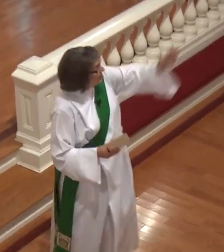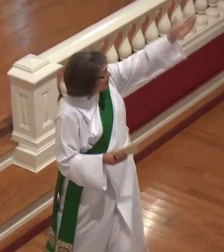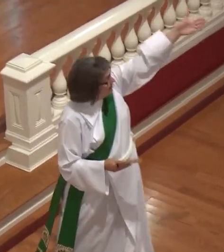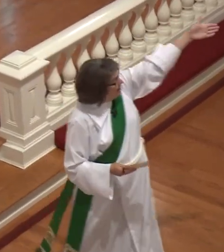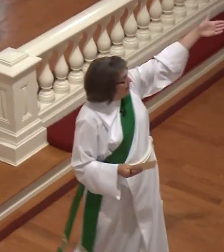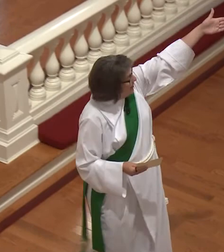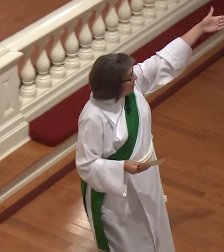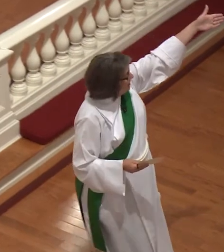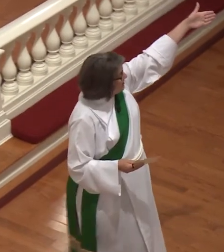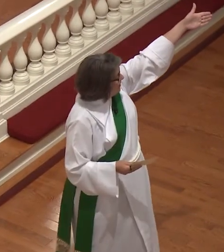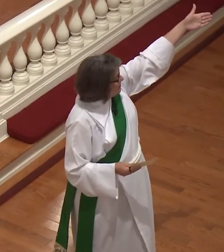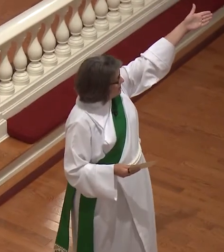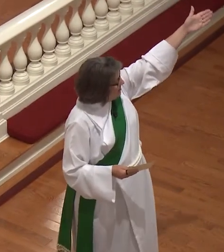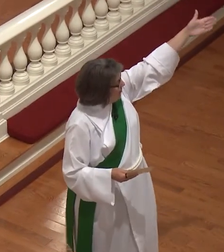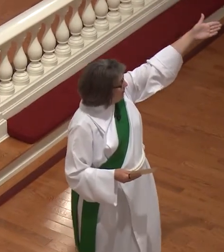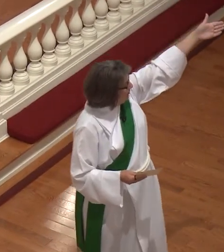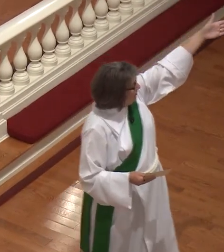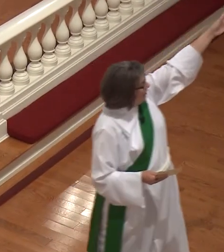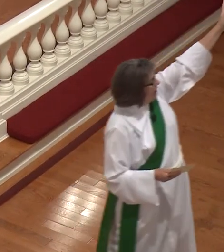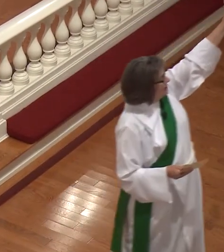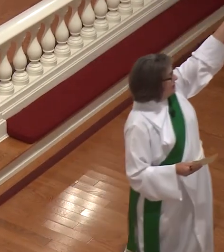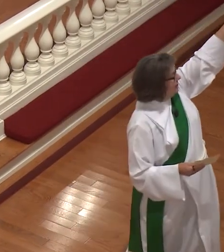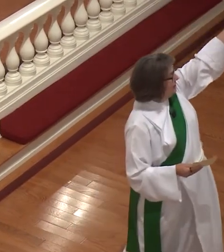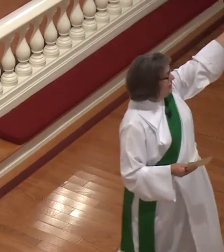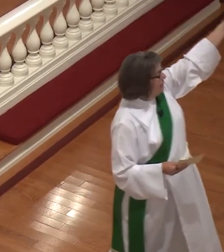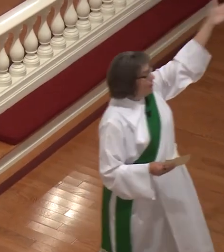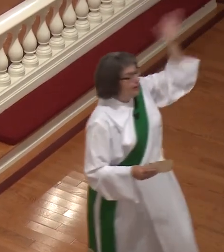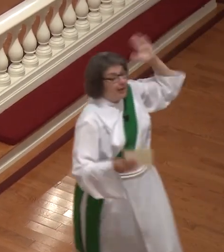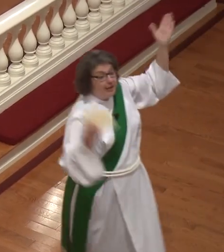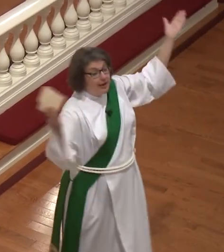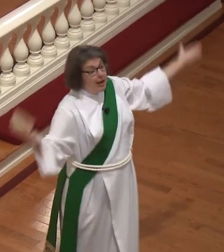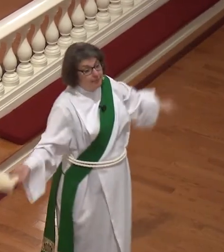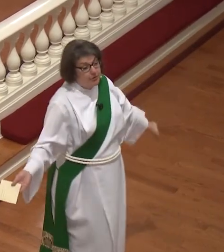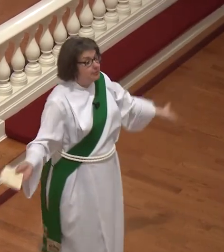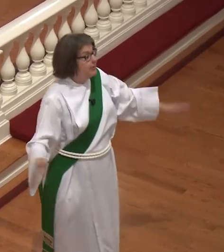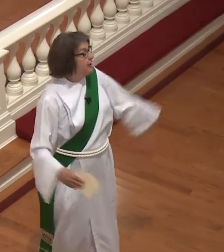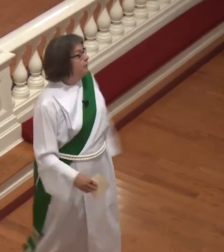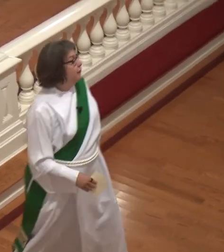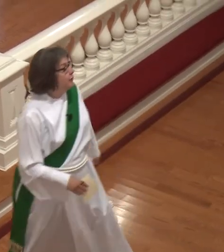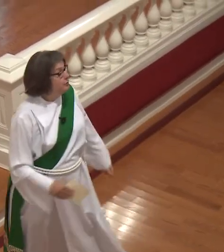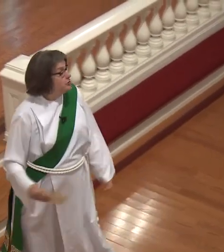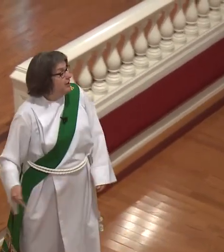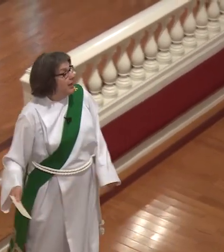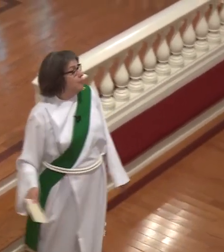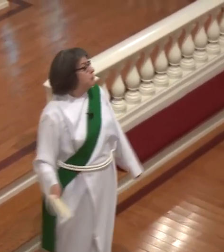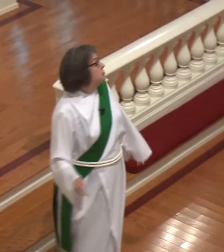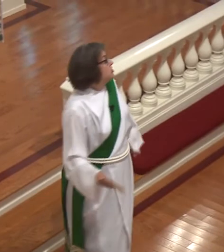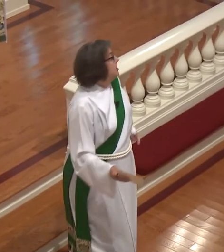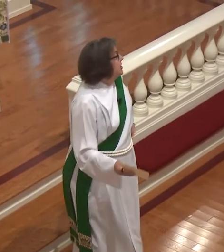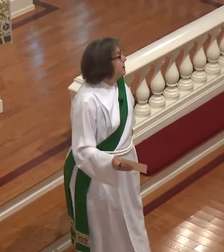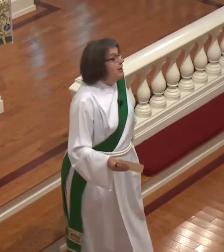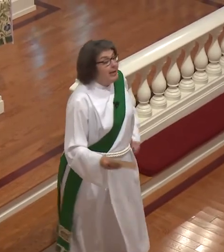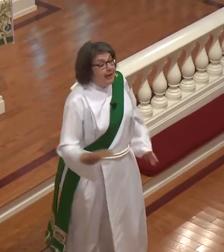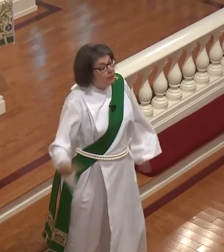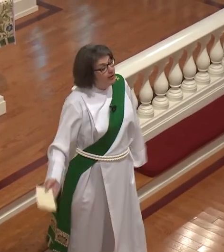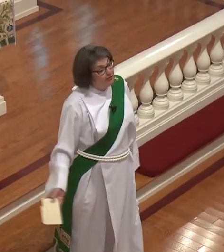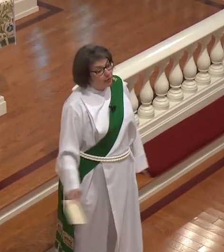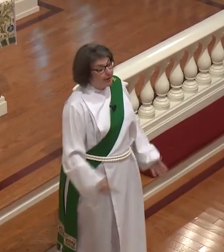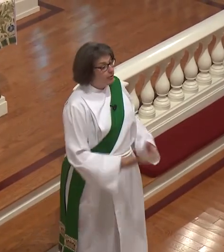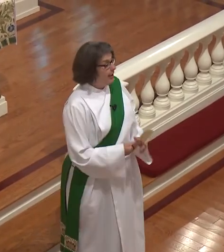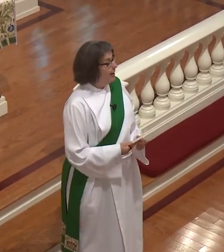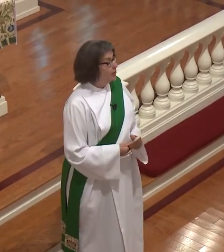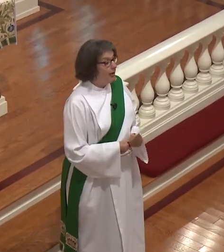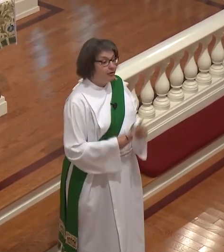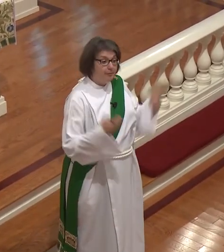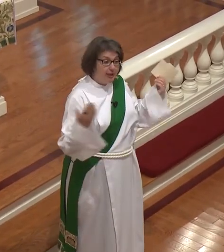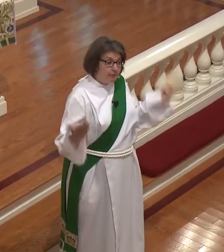Cafe. Marion Jameson over there has a clipboard and an opportunity for you to be able to share in whatever way